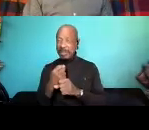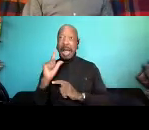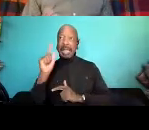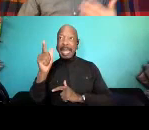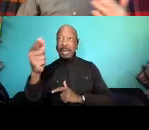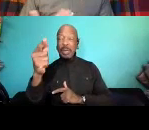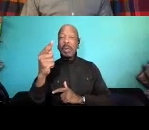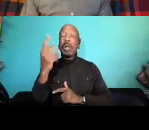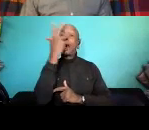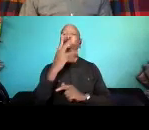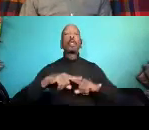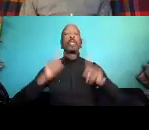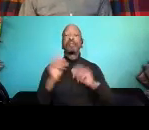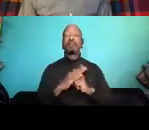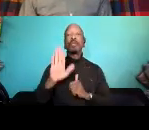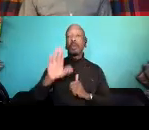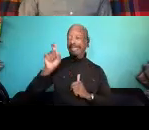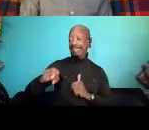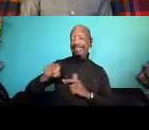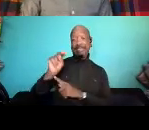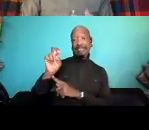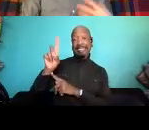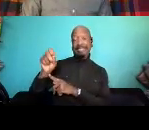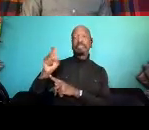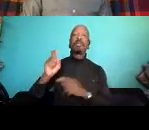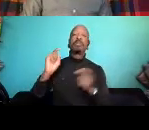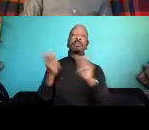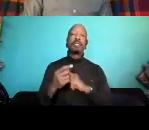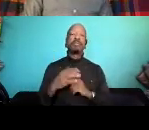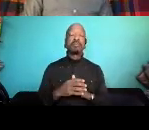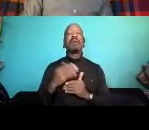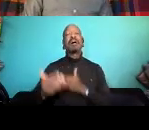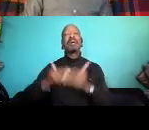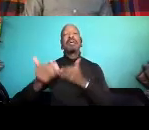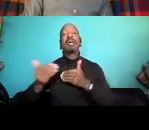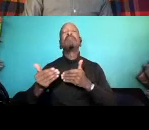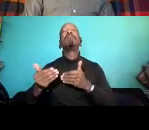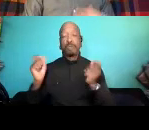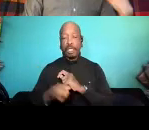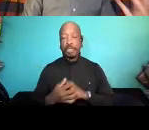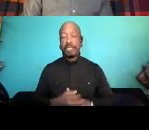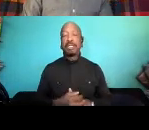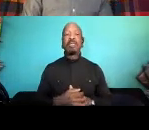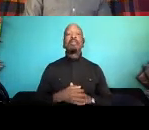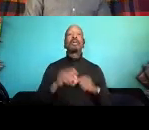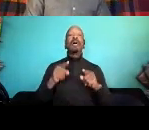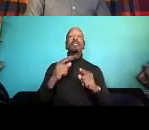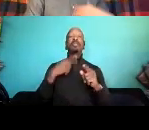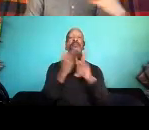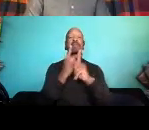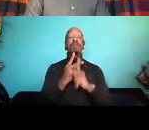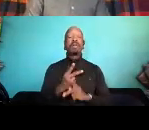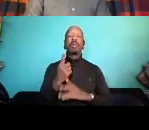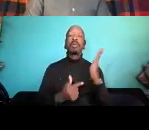case. And your needs are going to change. And so as you're starting to figure out what legal entity options